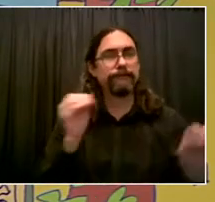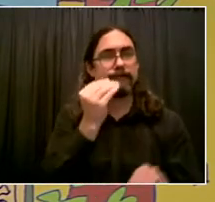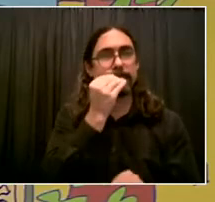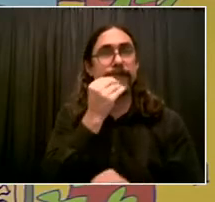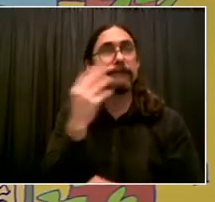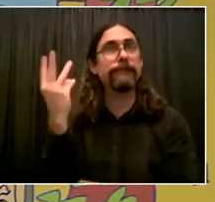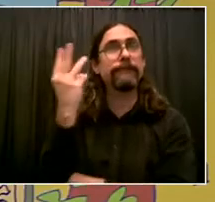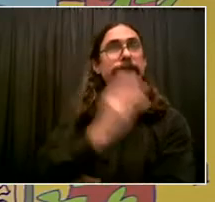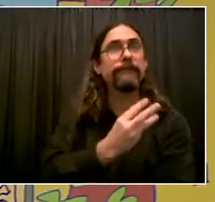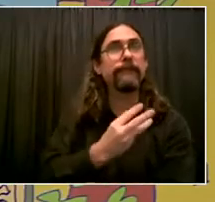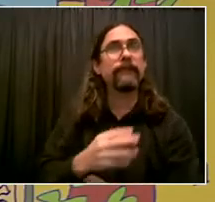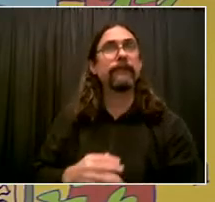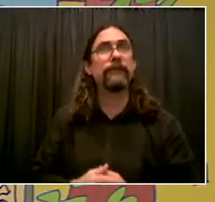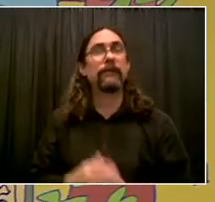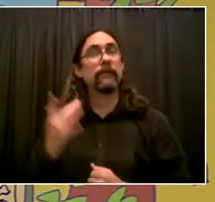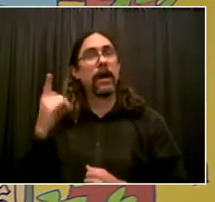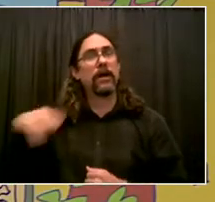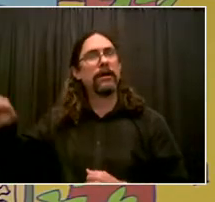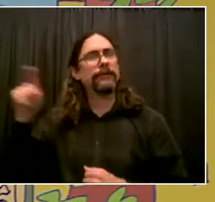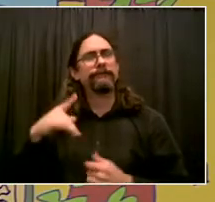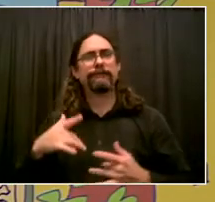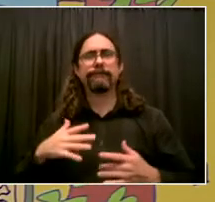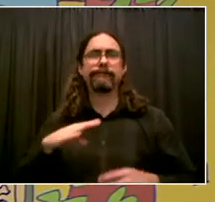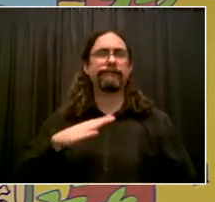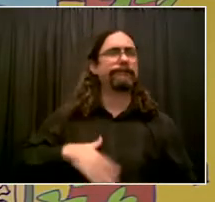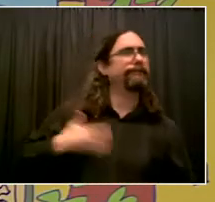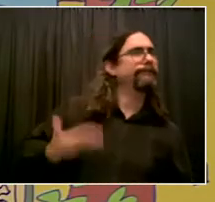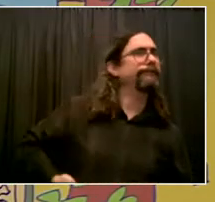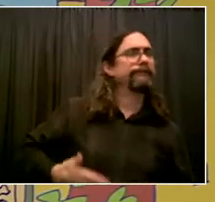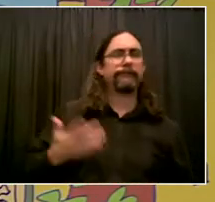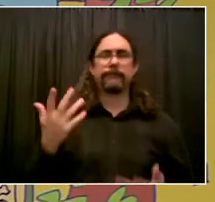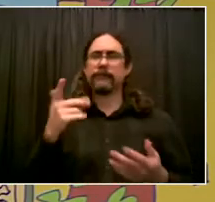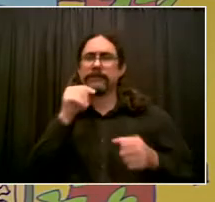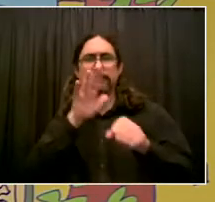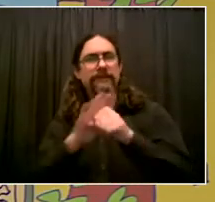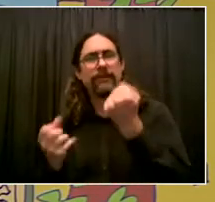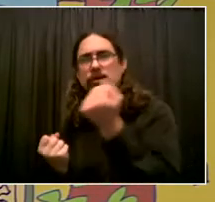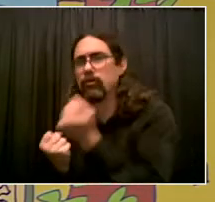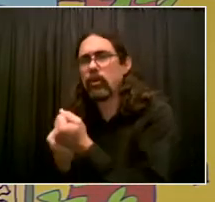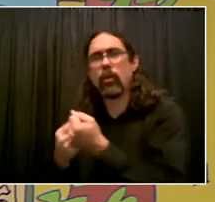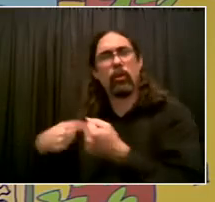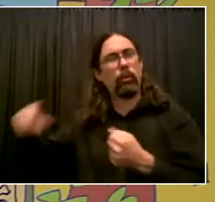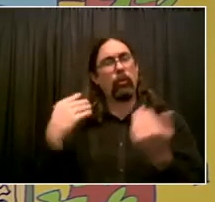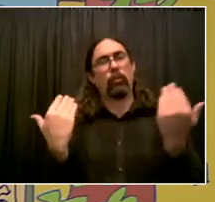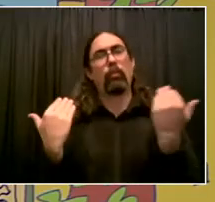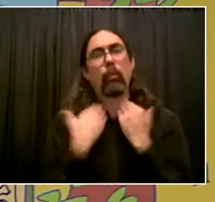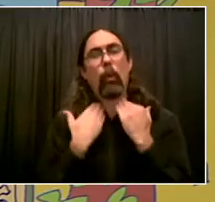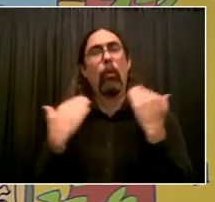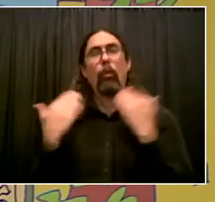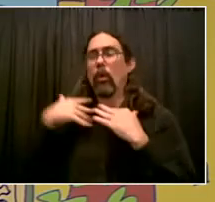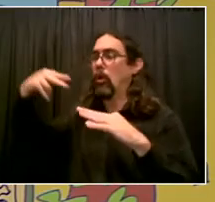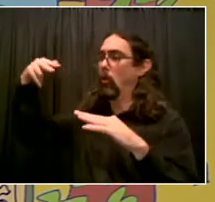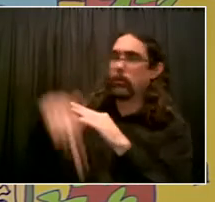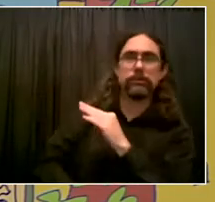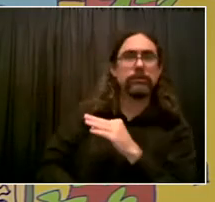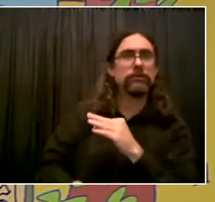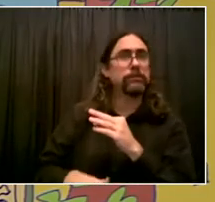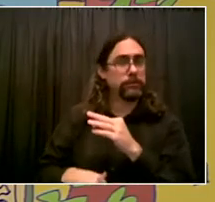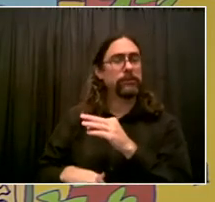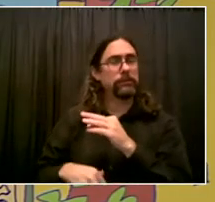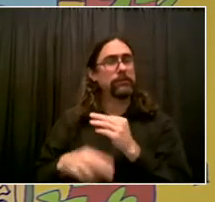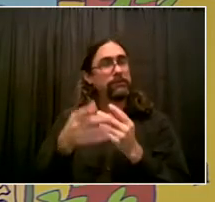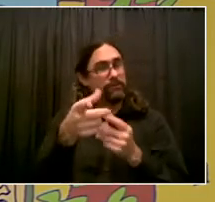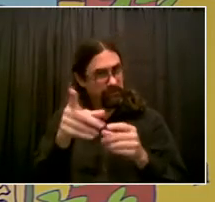been such a painful reality for everyone. I really feel for the drivers who've been in a tough situation. The world